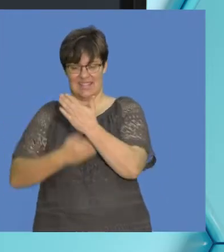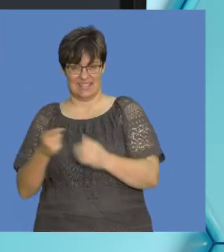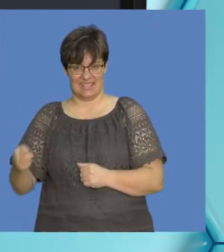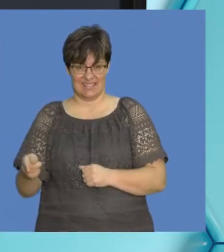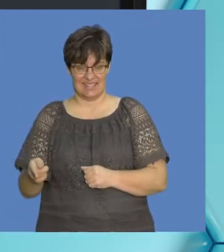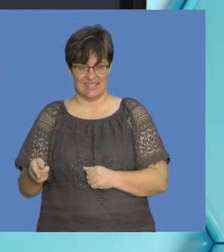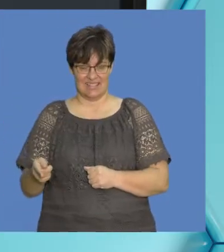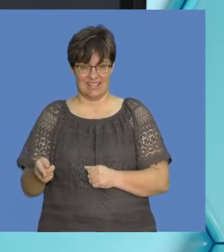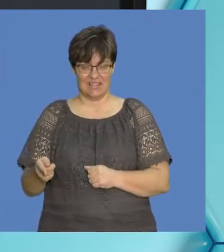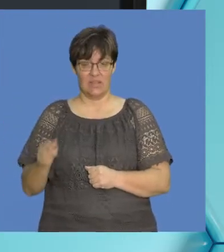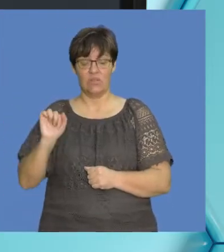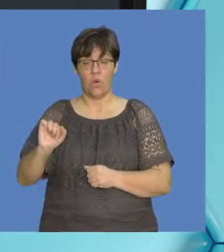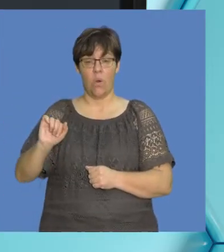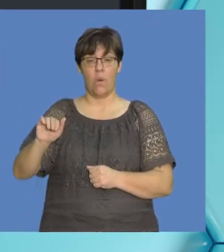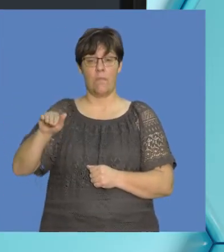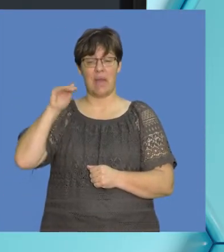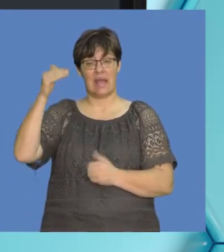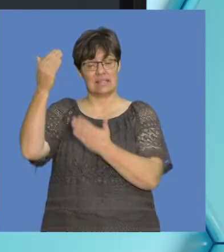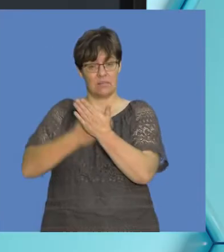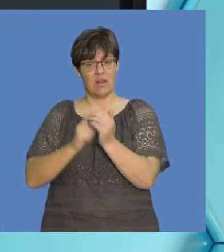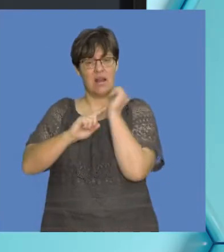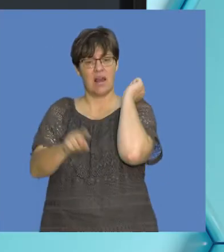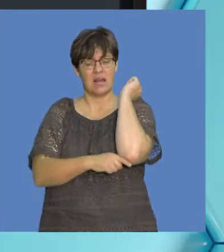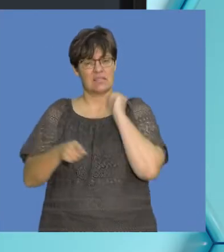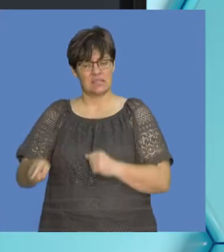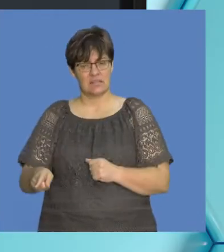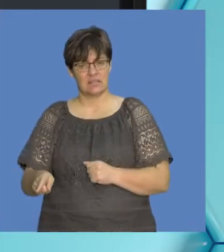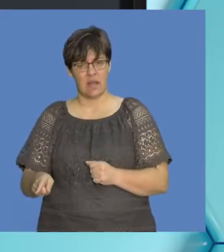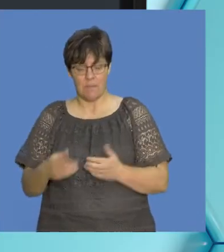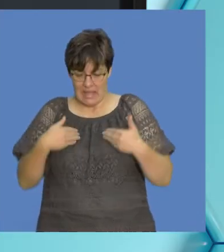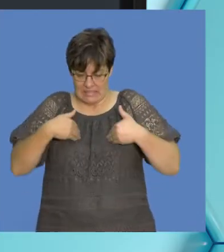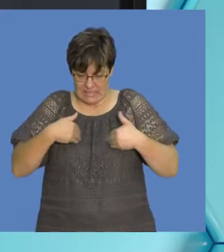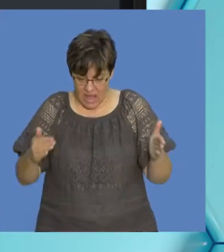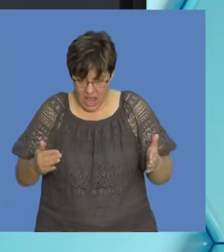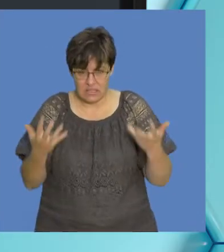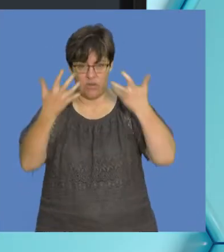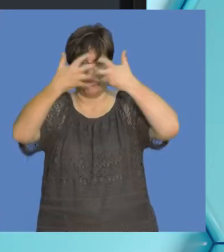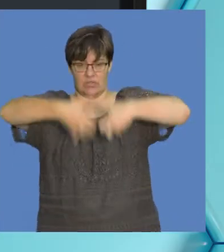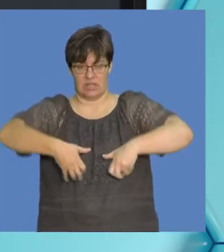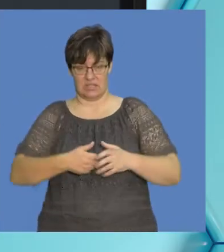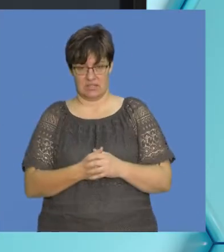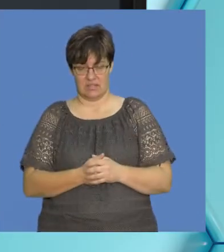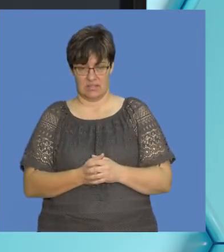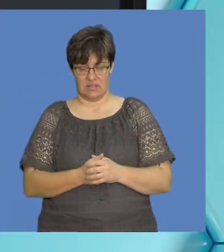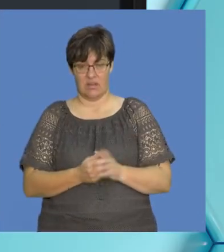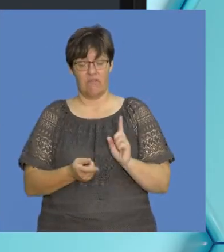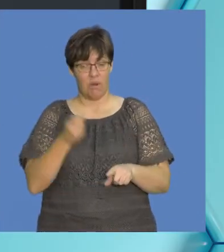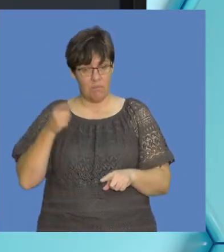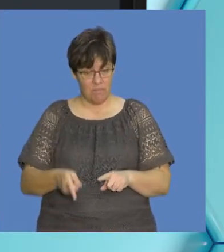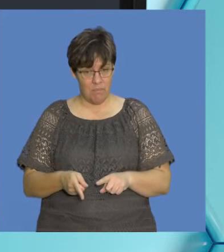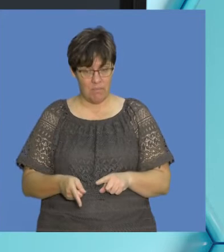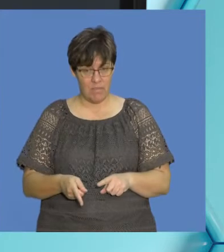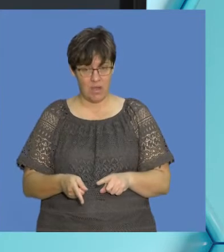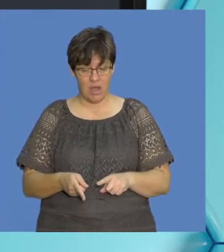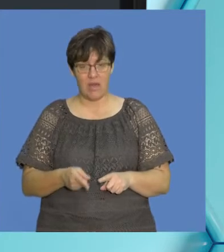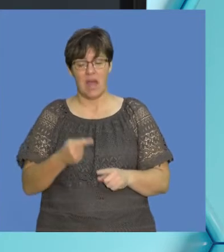last balance in your bank statement is where you start off your bank reconciliation statement. You start off from there and you bring